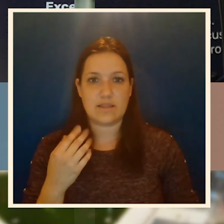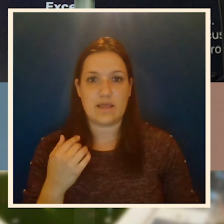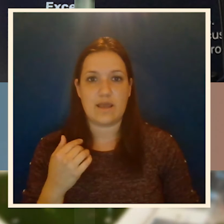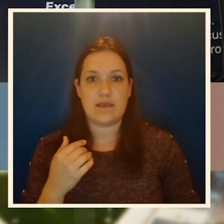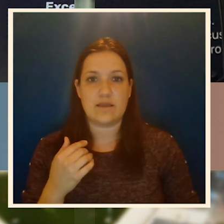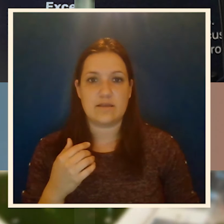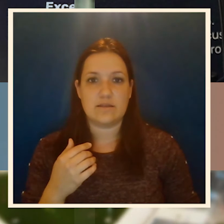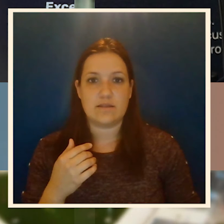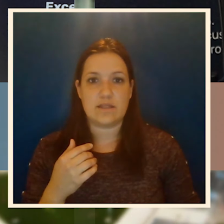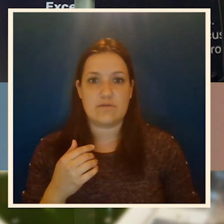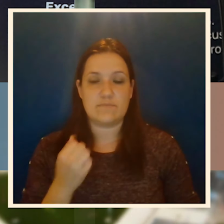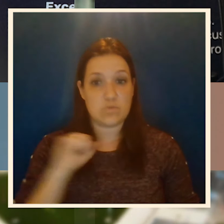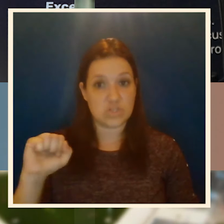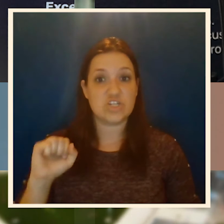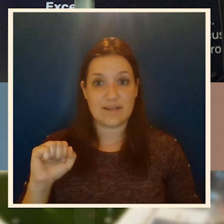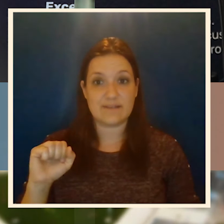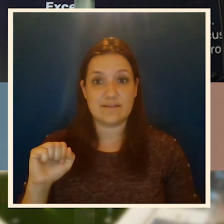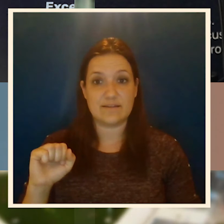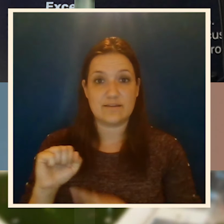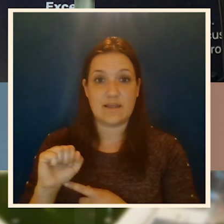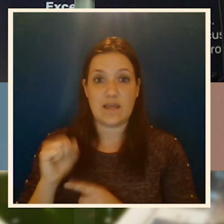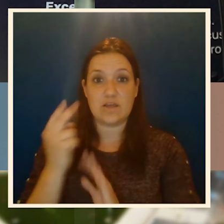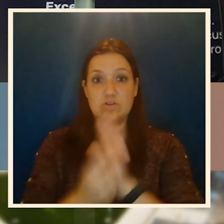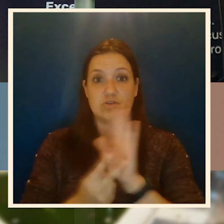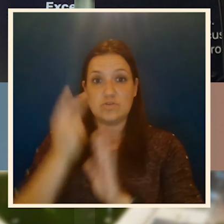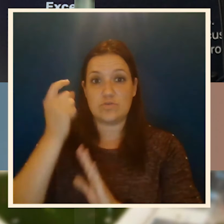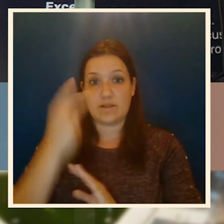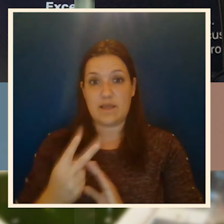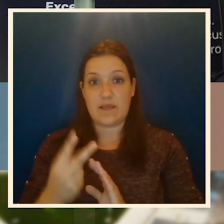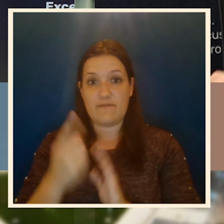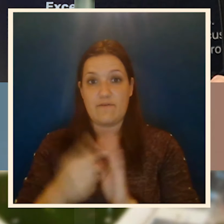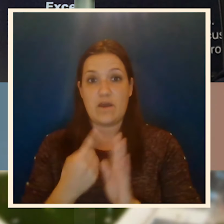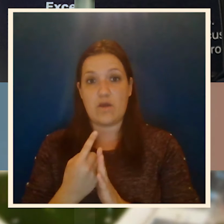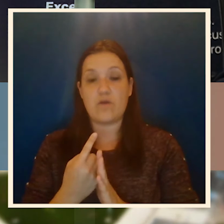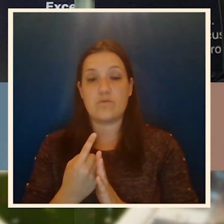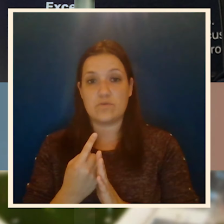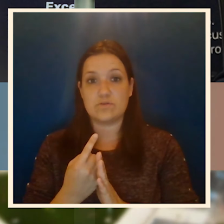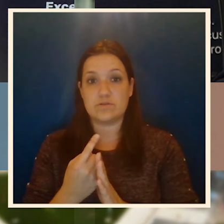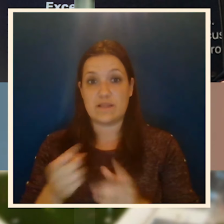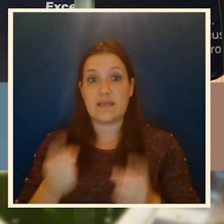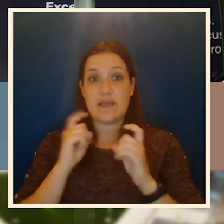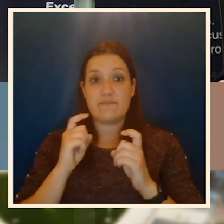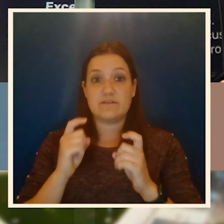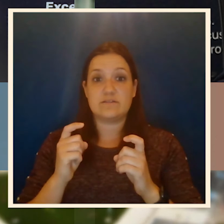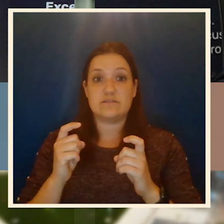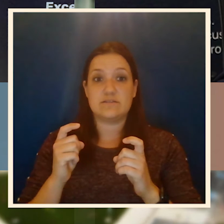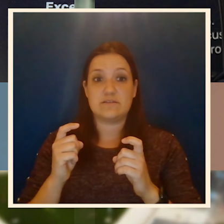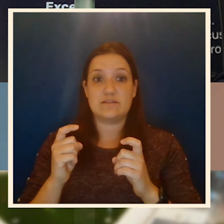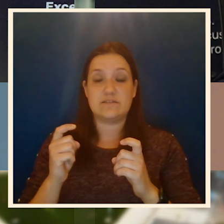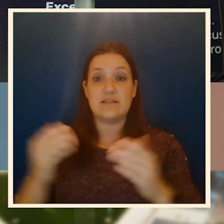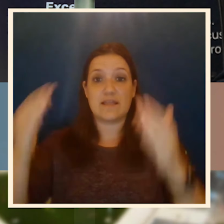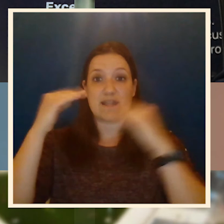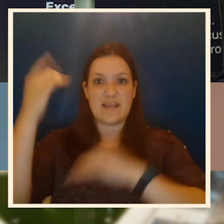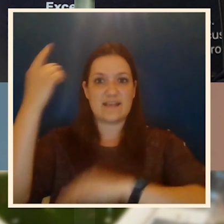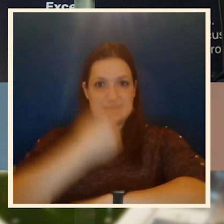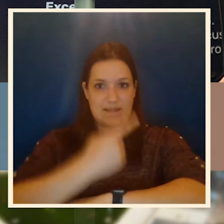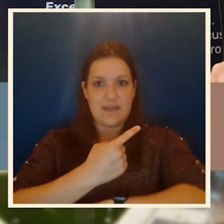being rejected, and then after 2.5 hours on the phone with them, they gave us till the next day to submit a plan of